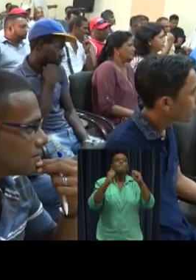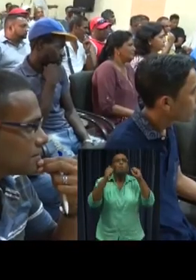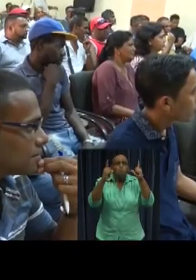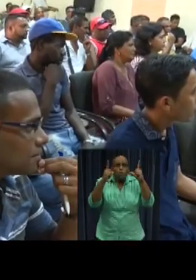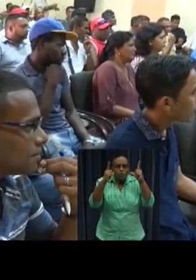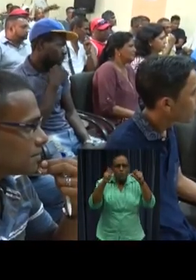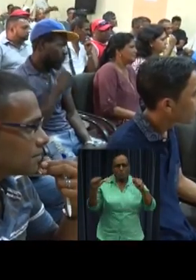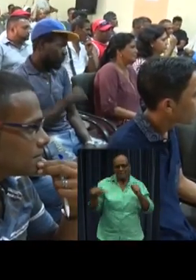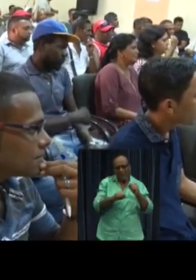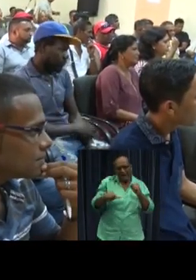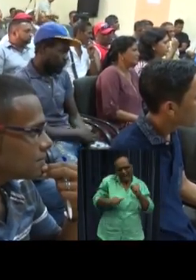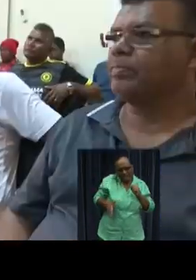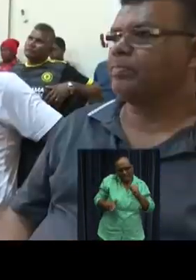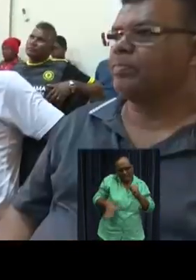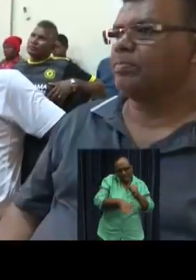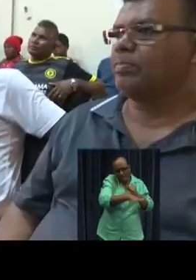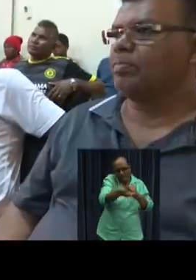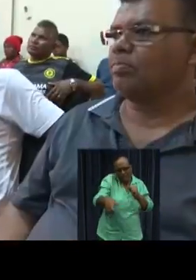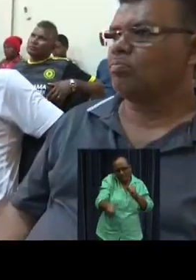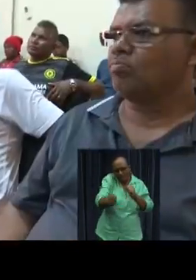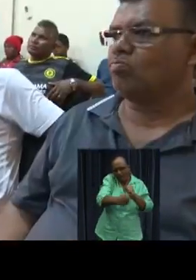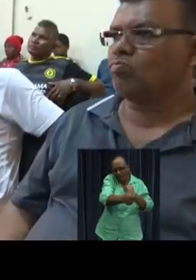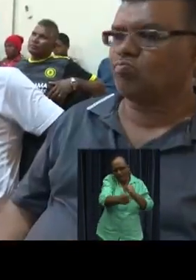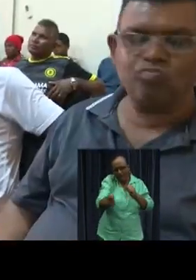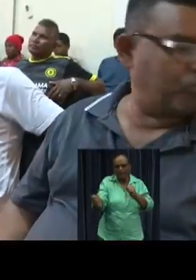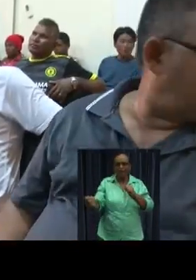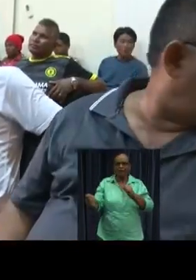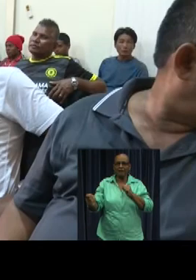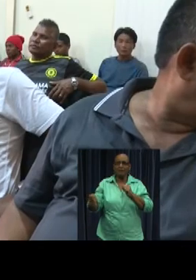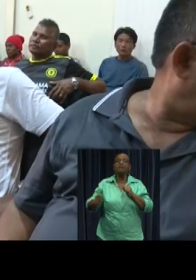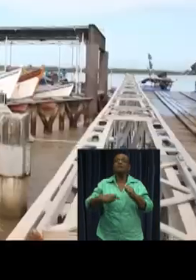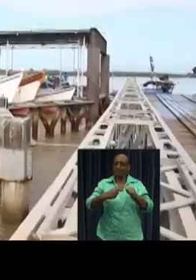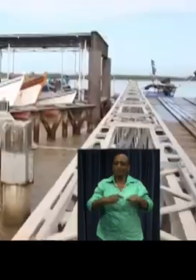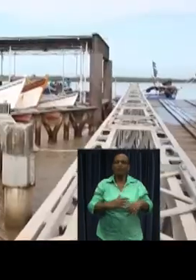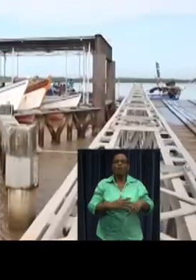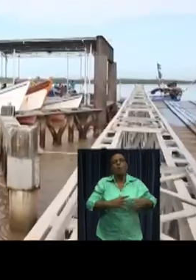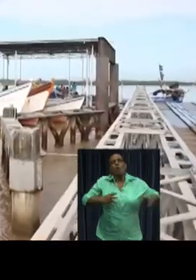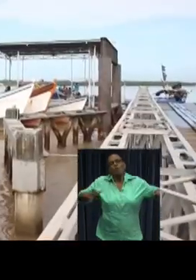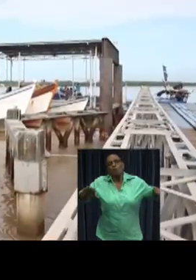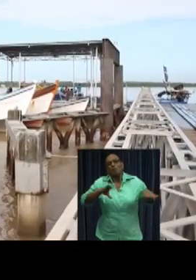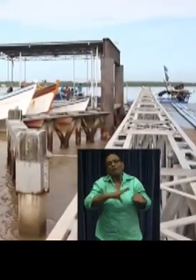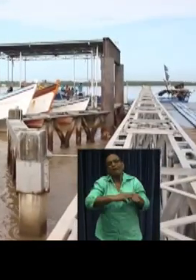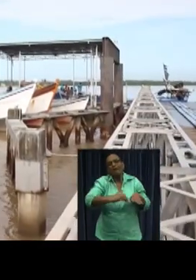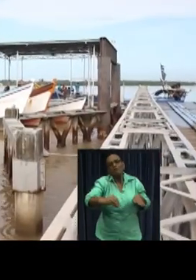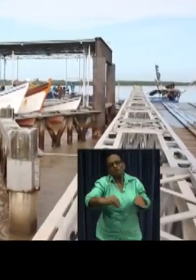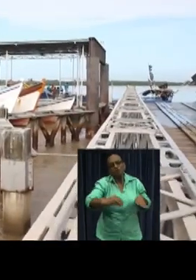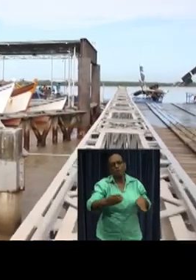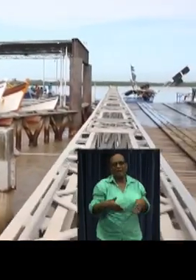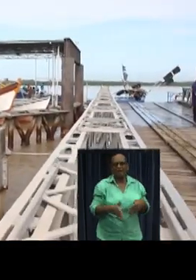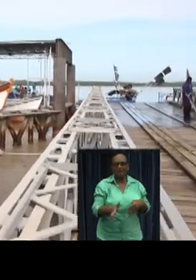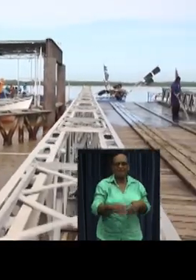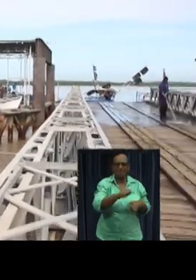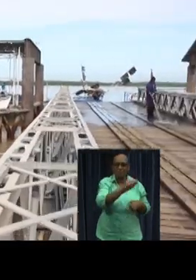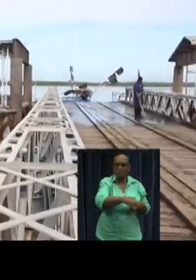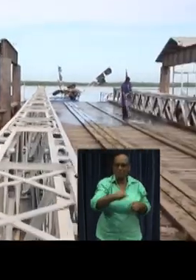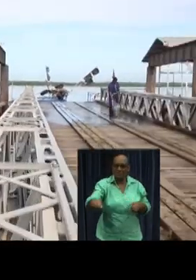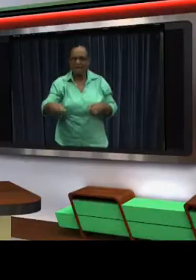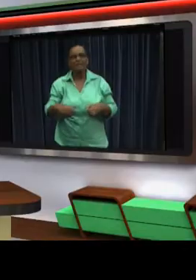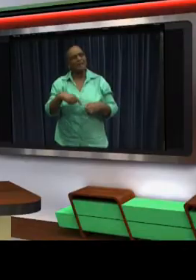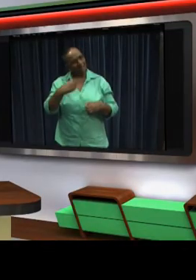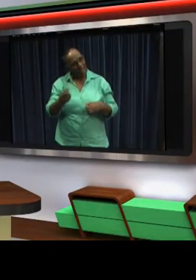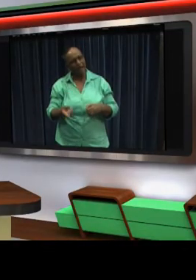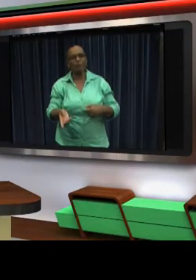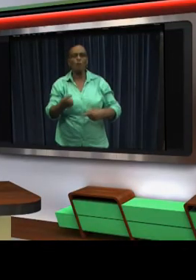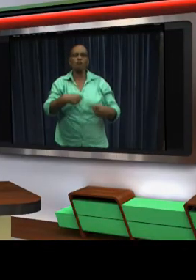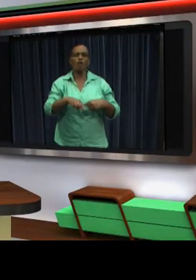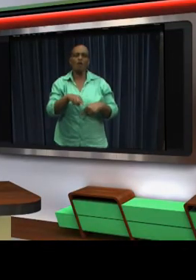being fished. This has a major impact on fishing stocks with all its consequences.